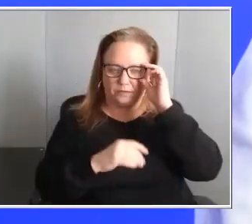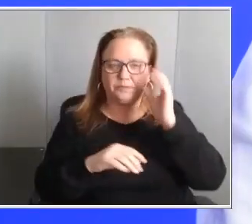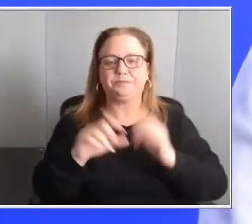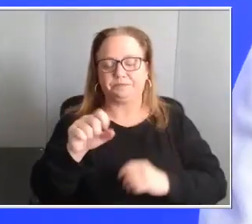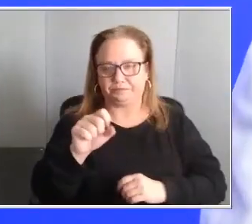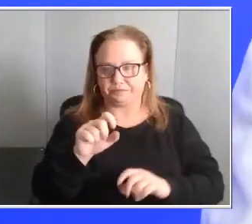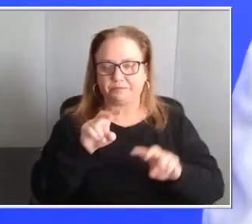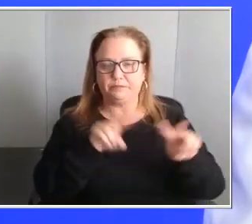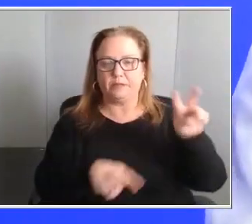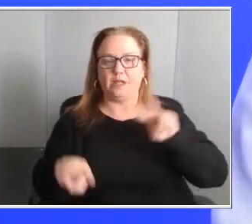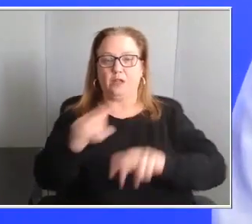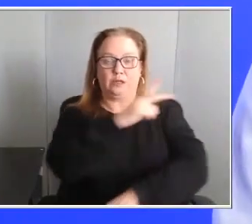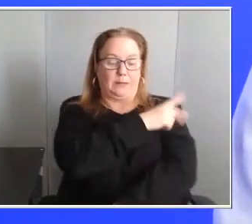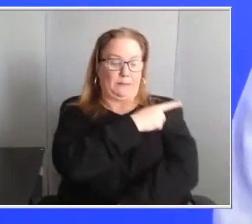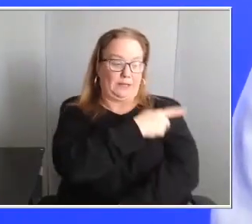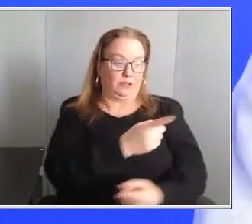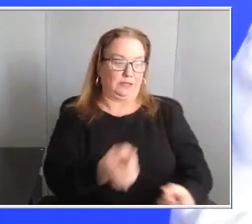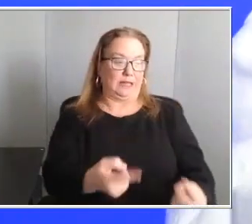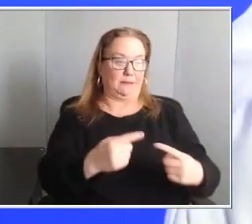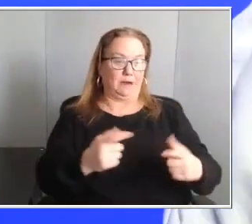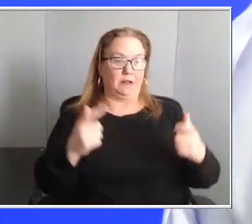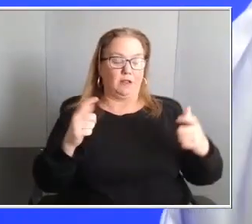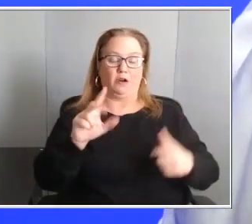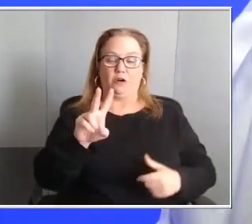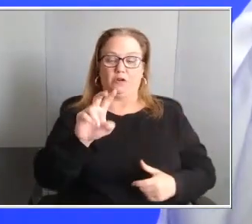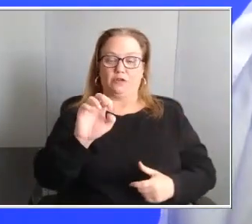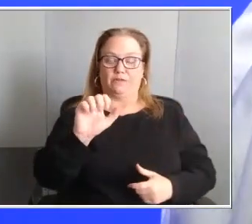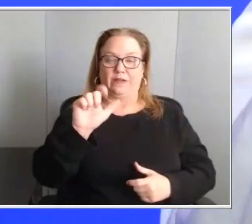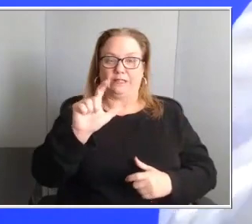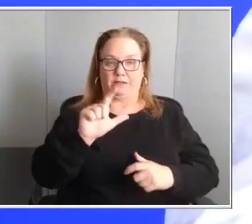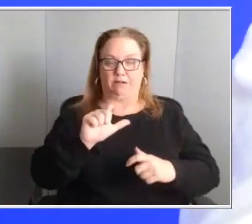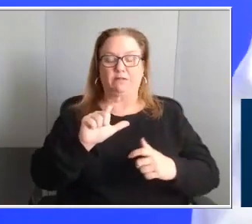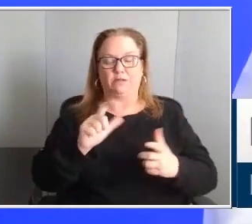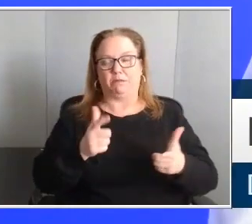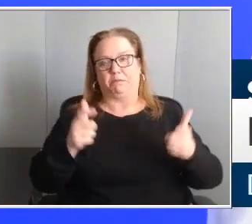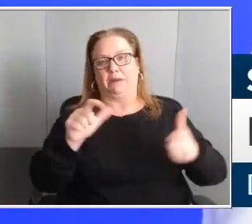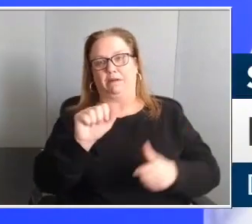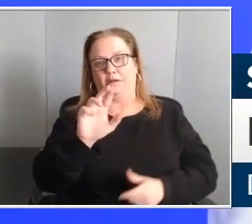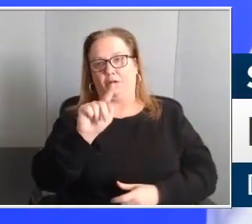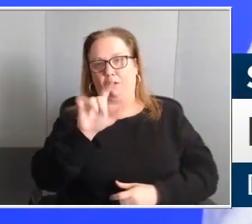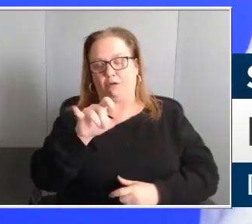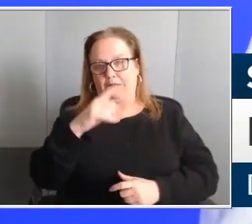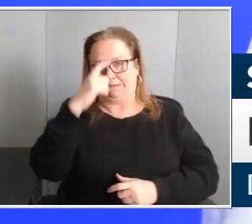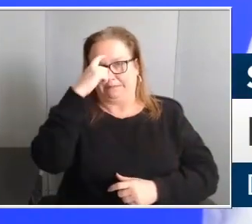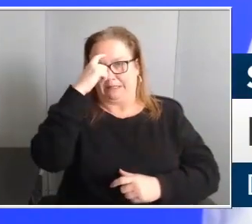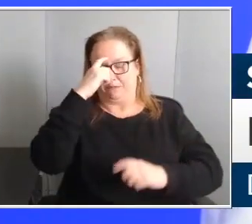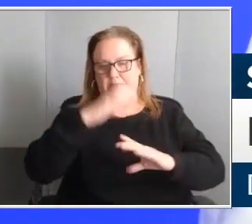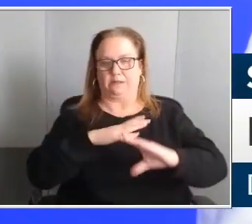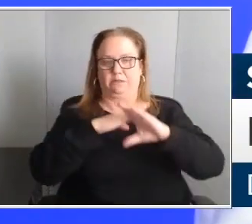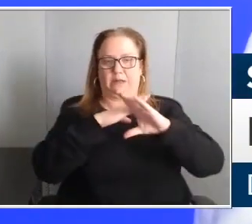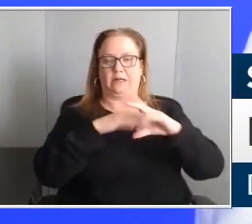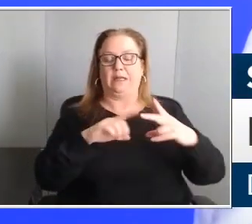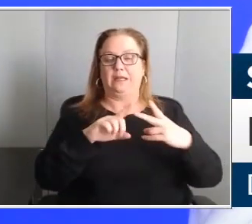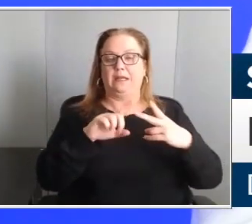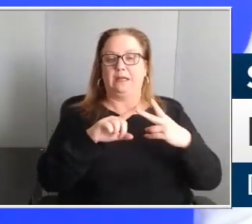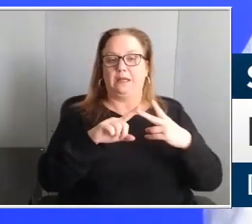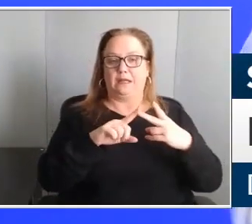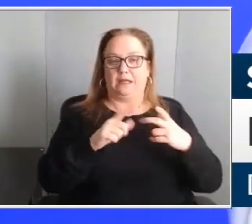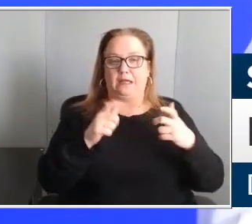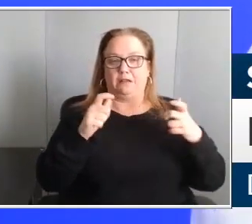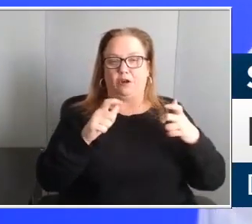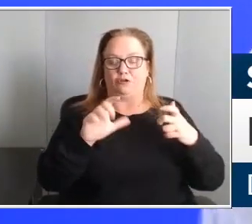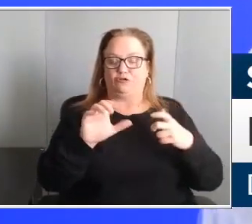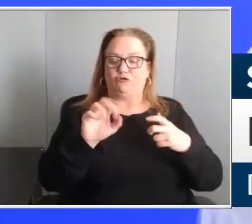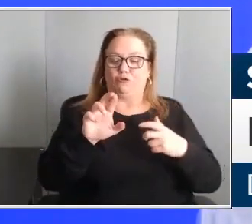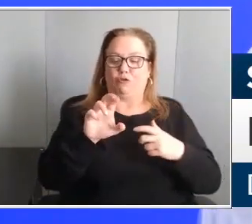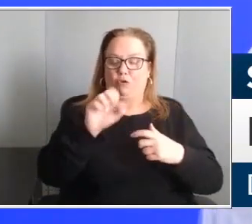patients who came in with a large vessel occlusion, so a major artery blocked in the brain, and those who had a large core stroke. So again, we